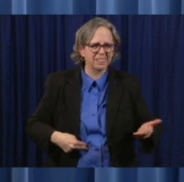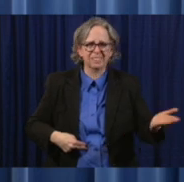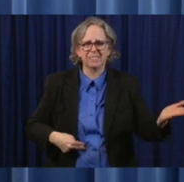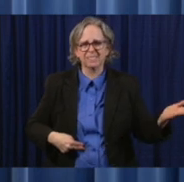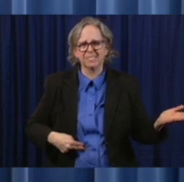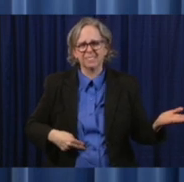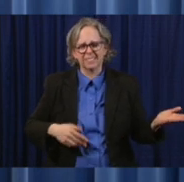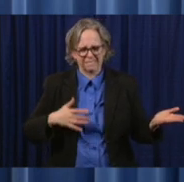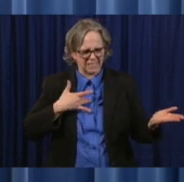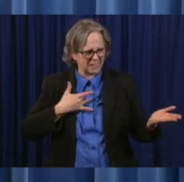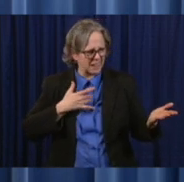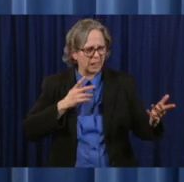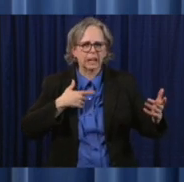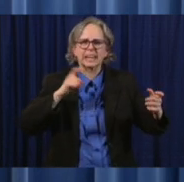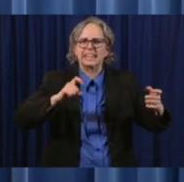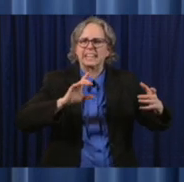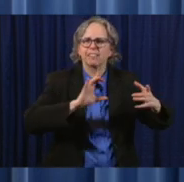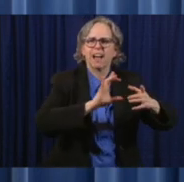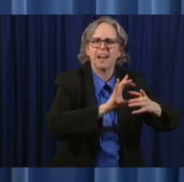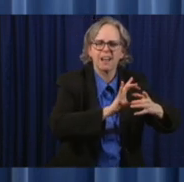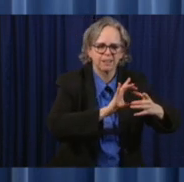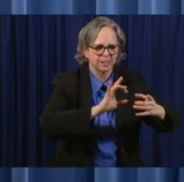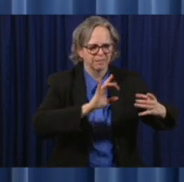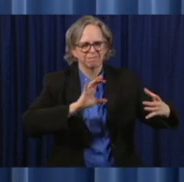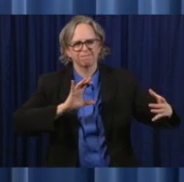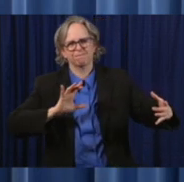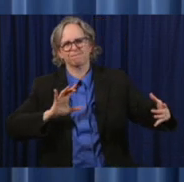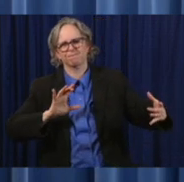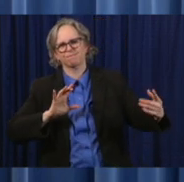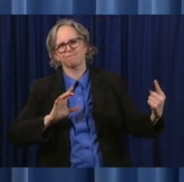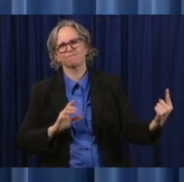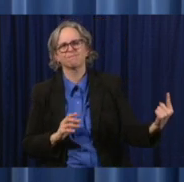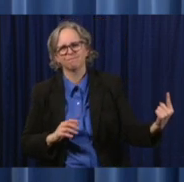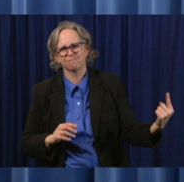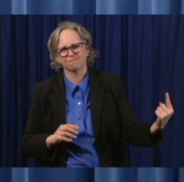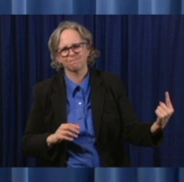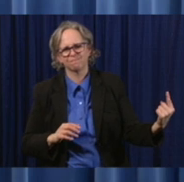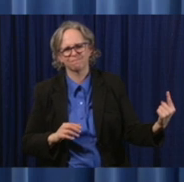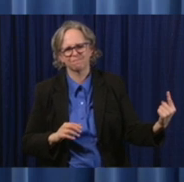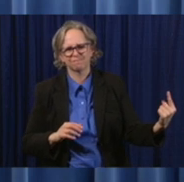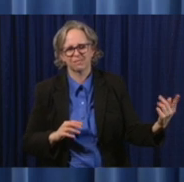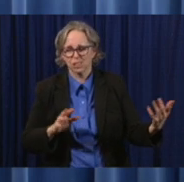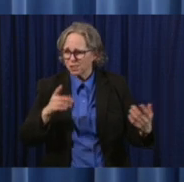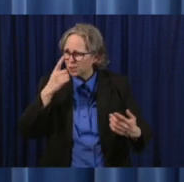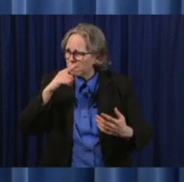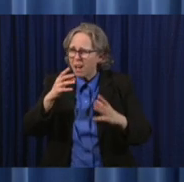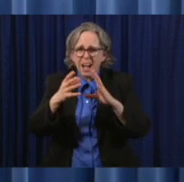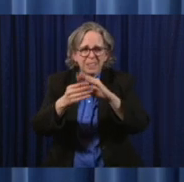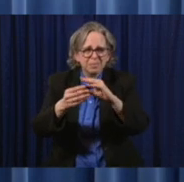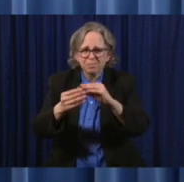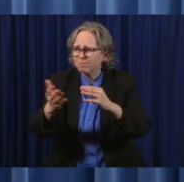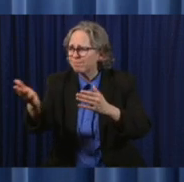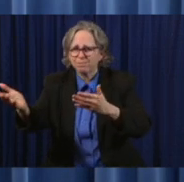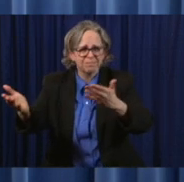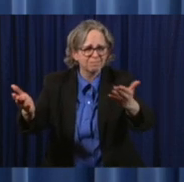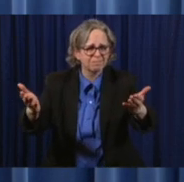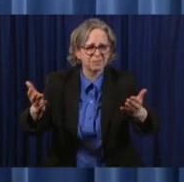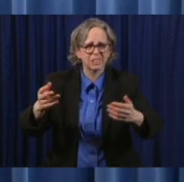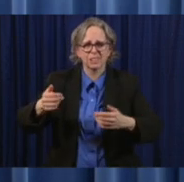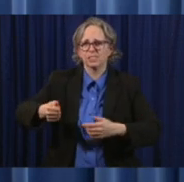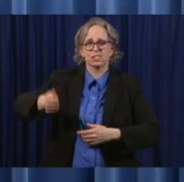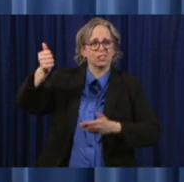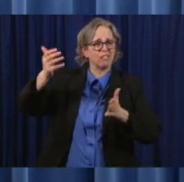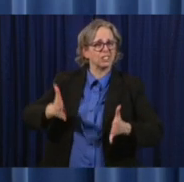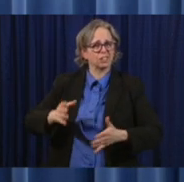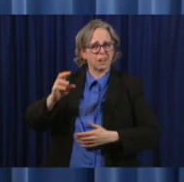maybe talk a little bit about that. I know Director McElroy, you're going to talk a little bit about a number